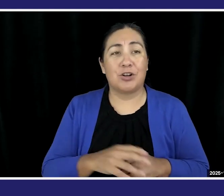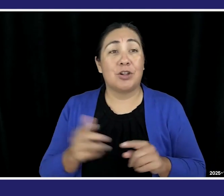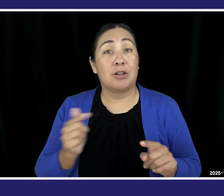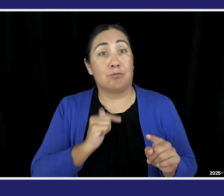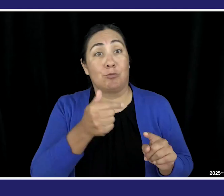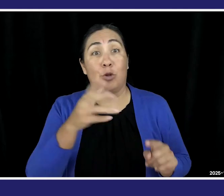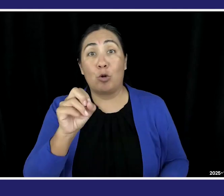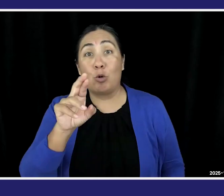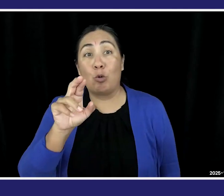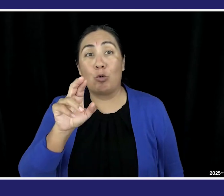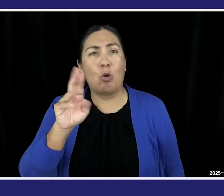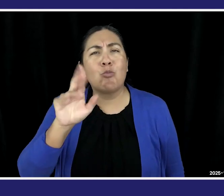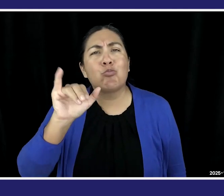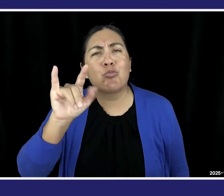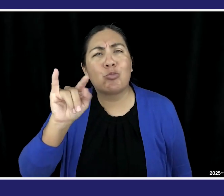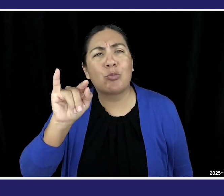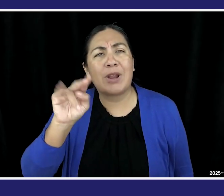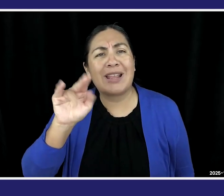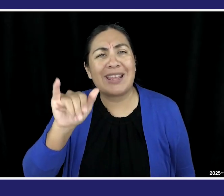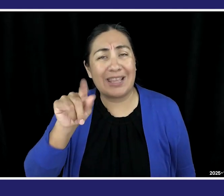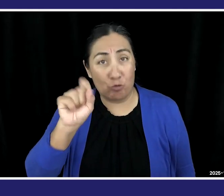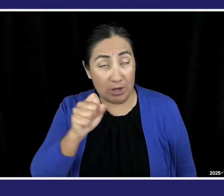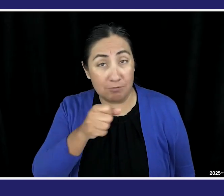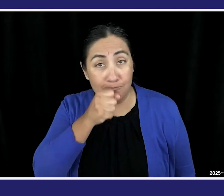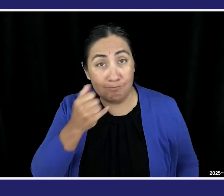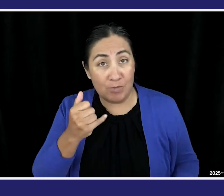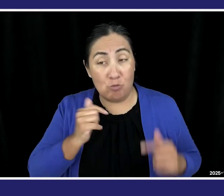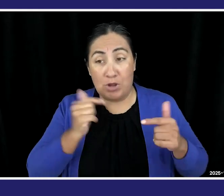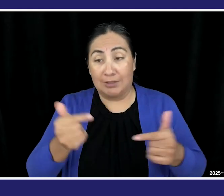Courtney, looks like you are next on the list. Are you able to come off of mute?